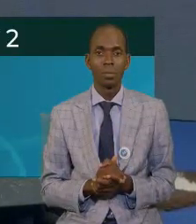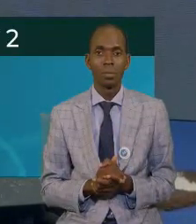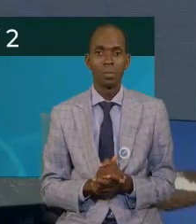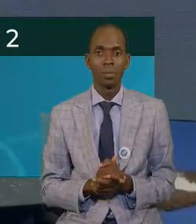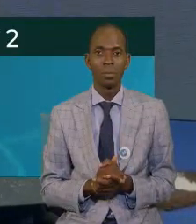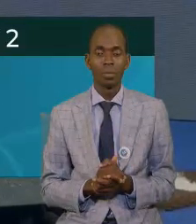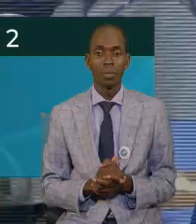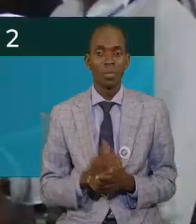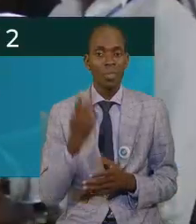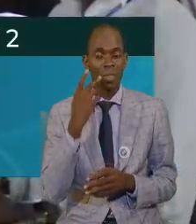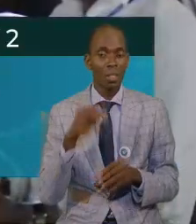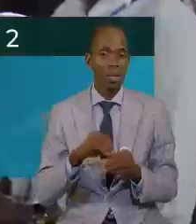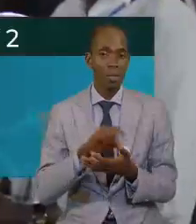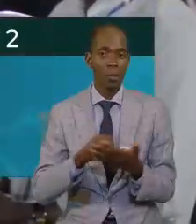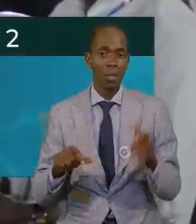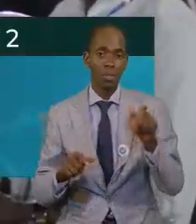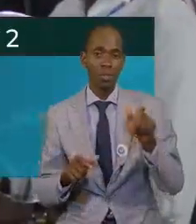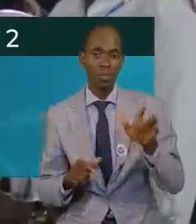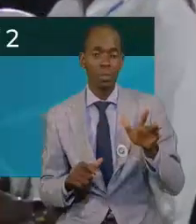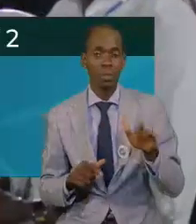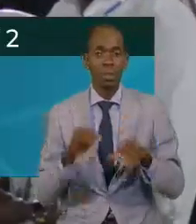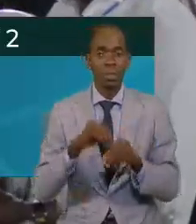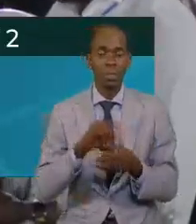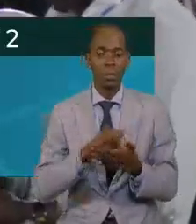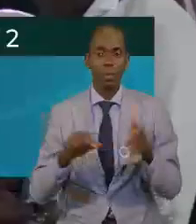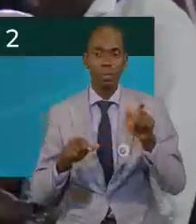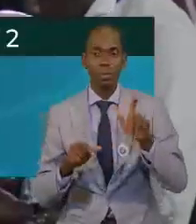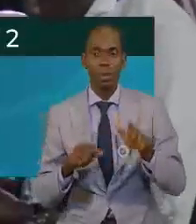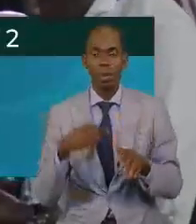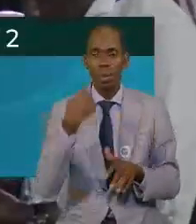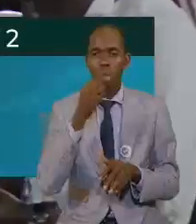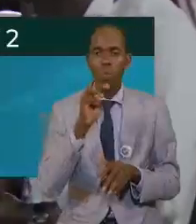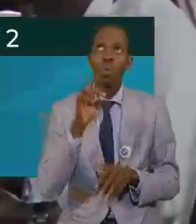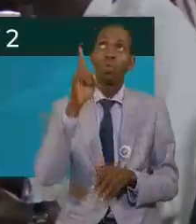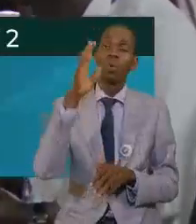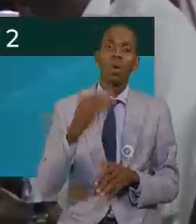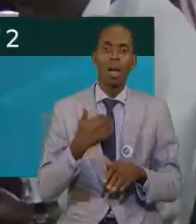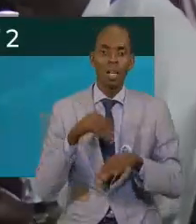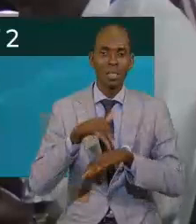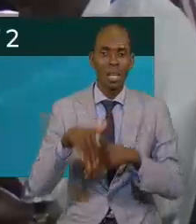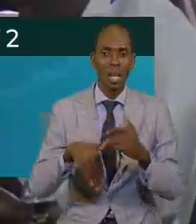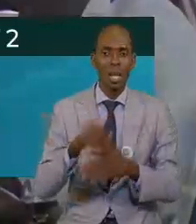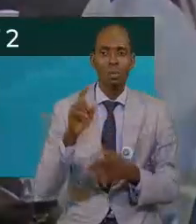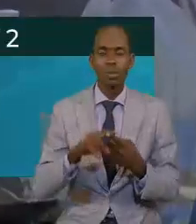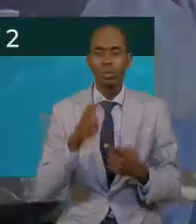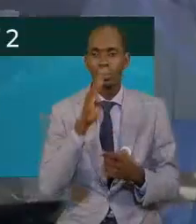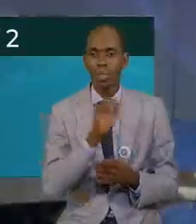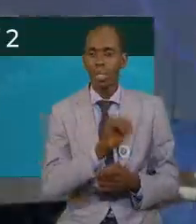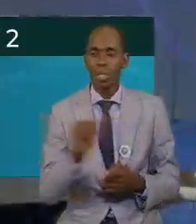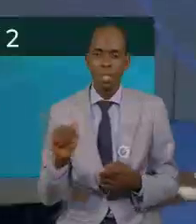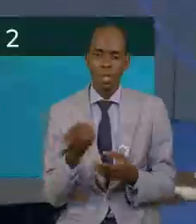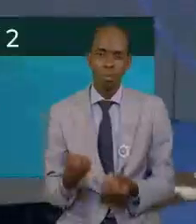Look at verse 25. In verse 25, whom God has set forth to be a propitiation